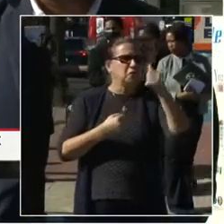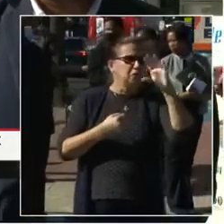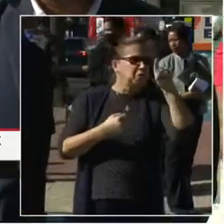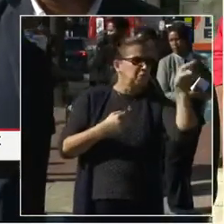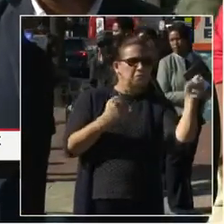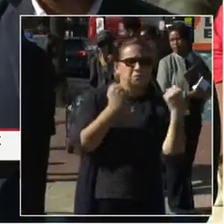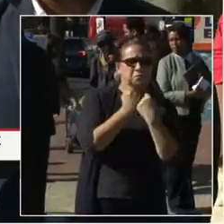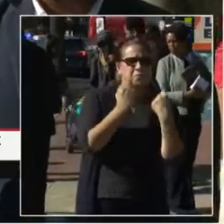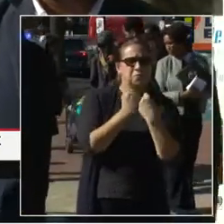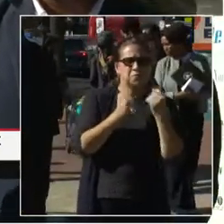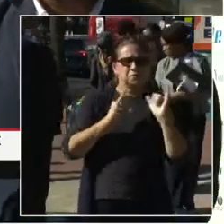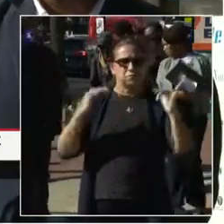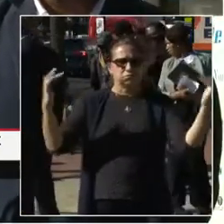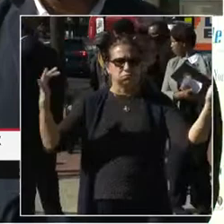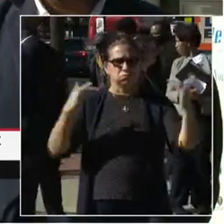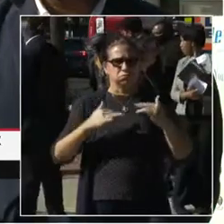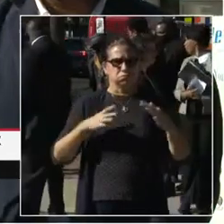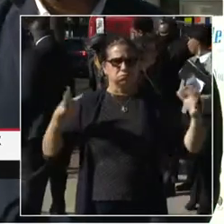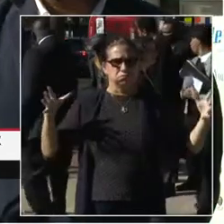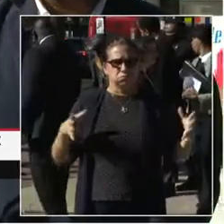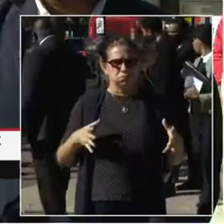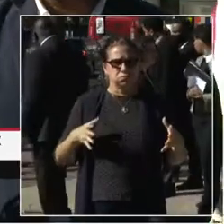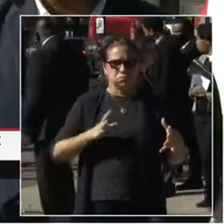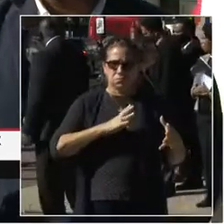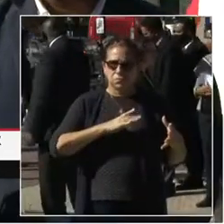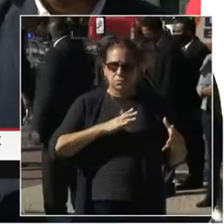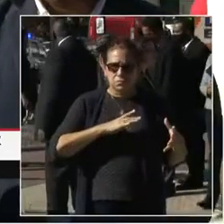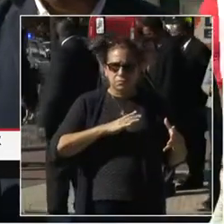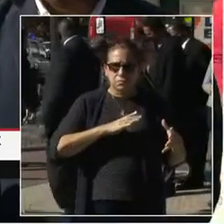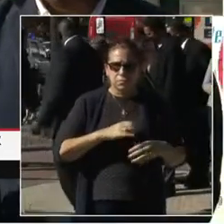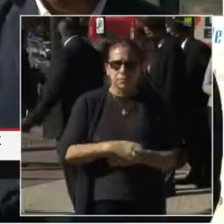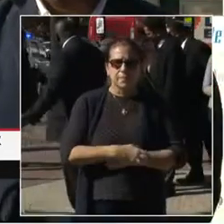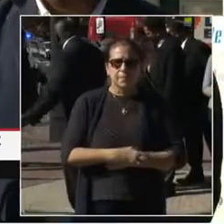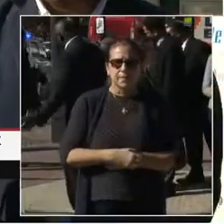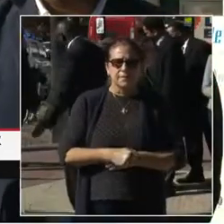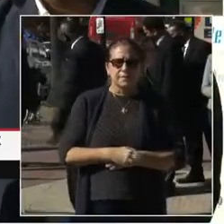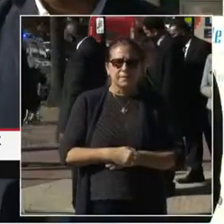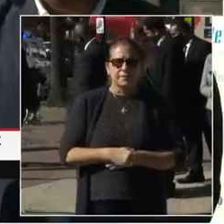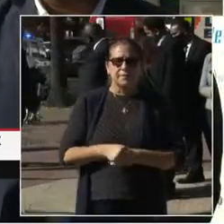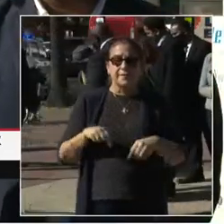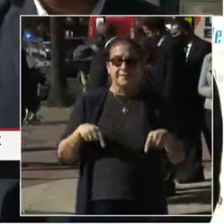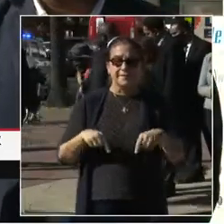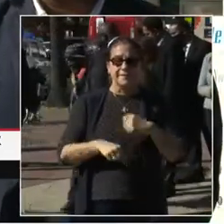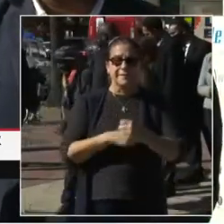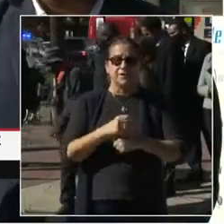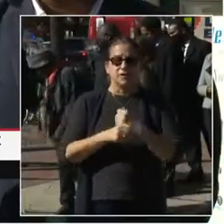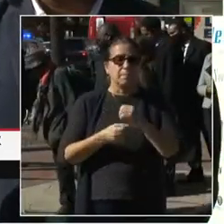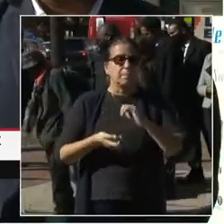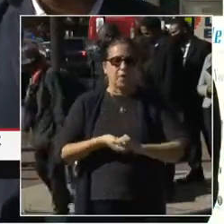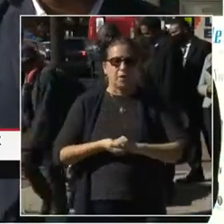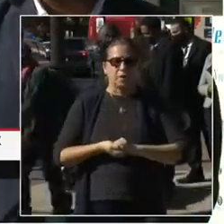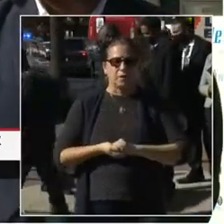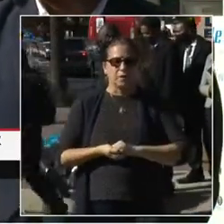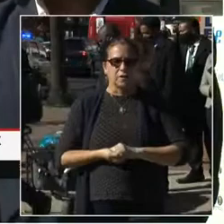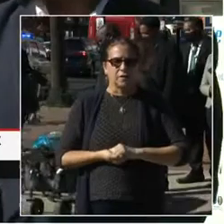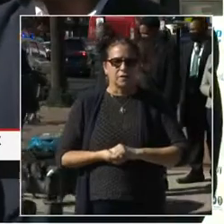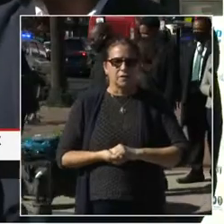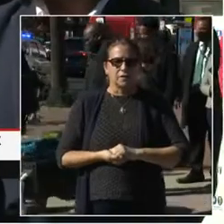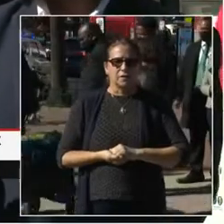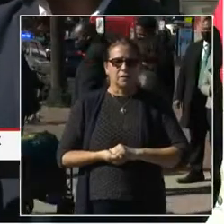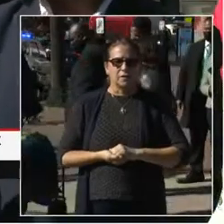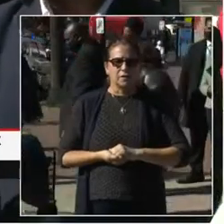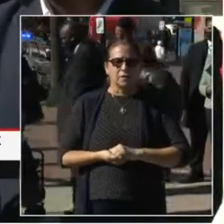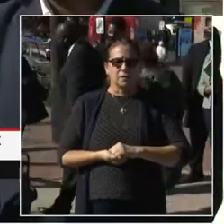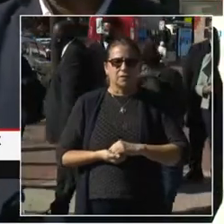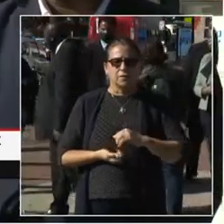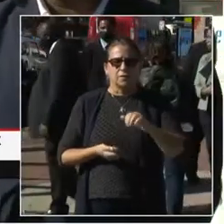Church. This year, we have partnered with Sandlot, whose mission is very, very close to our mission. And